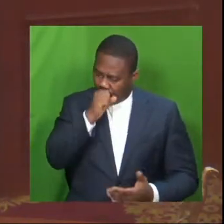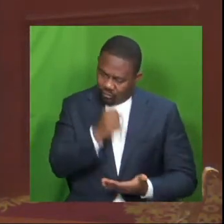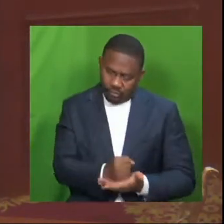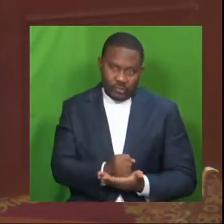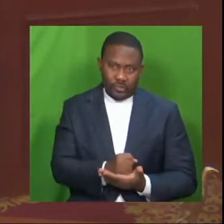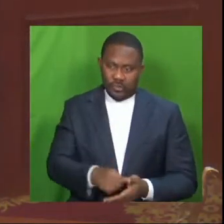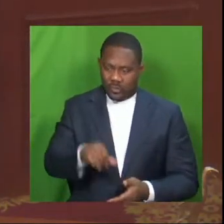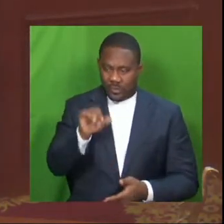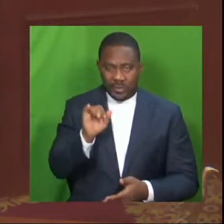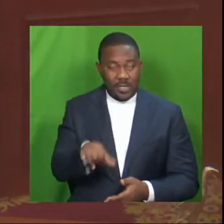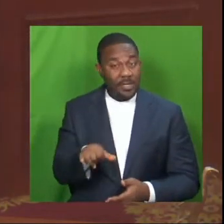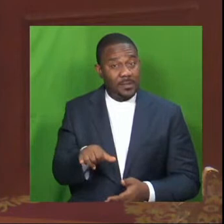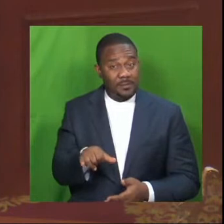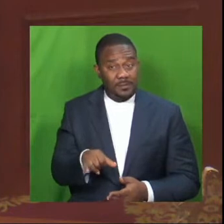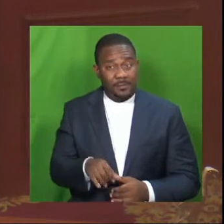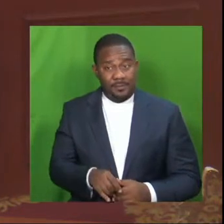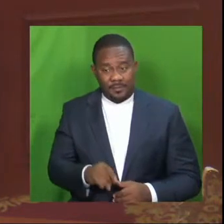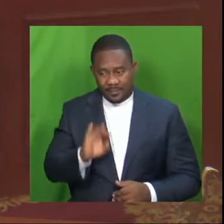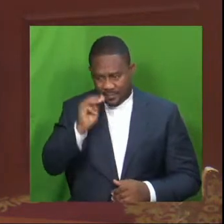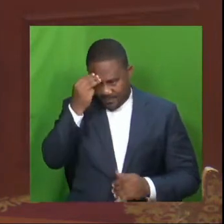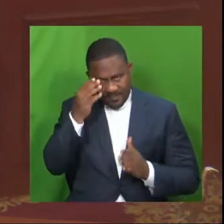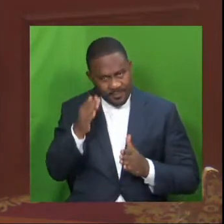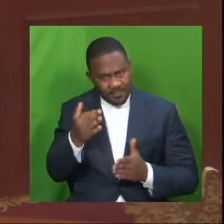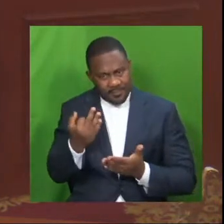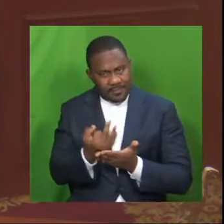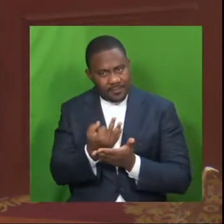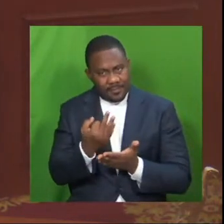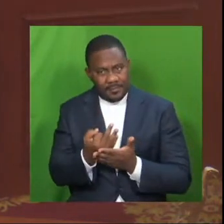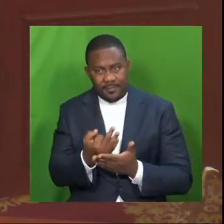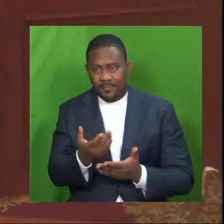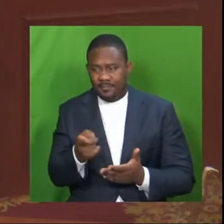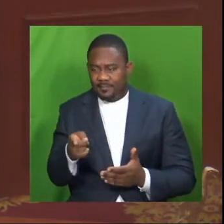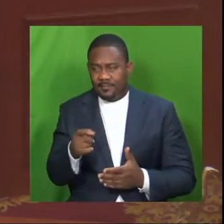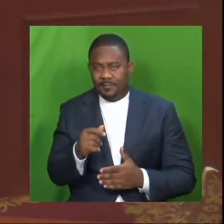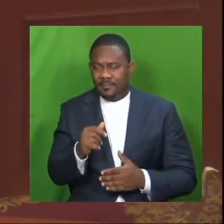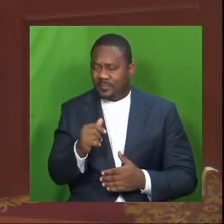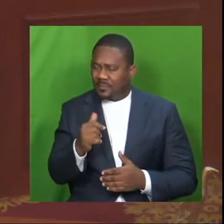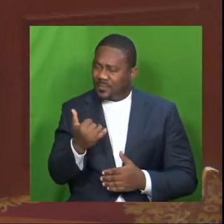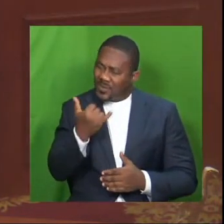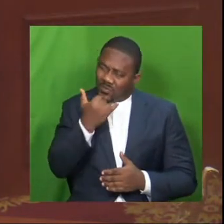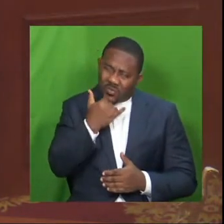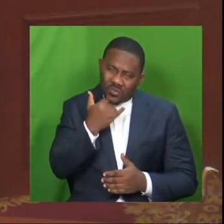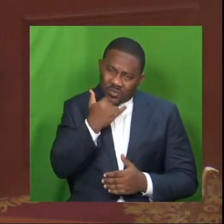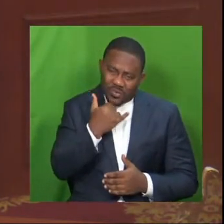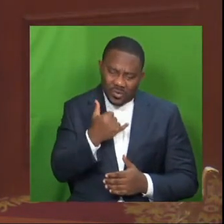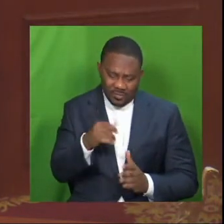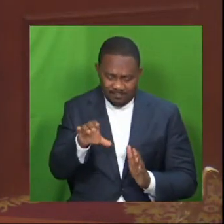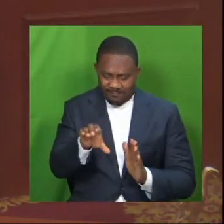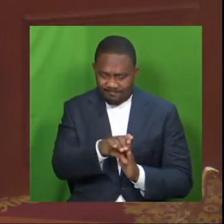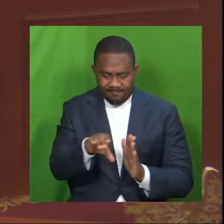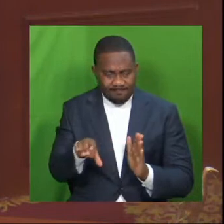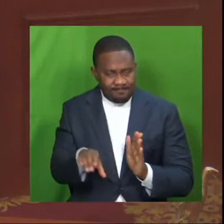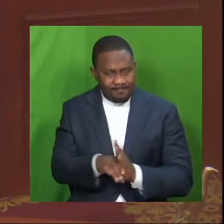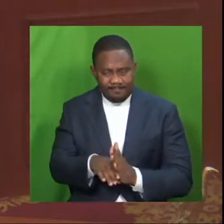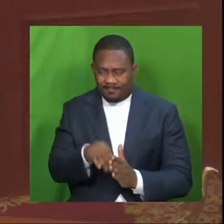that move by the Minister for Finance is not only ultra-virus, but unconstitutional and